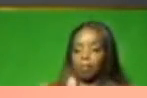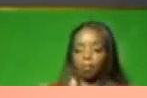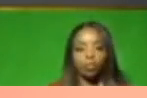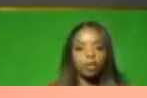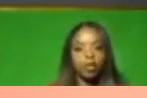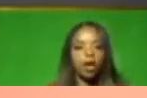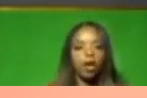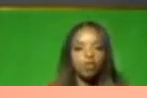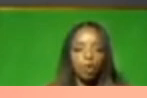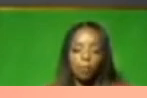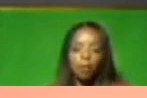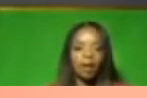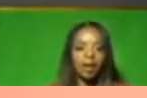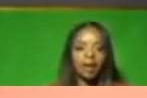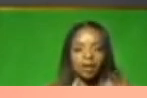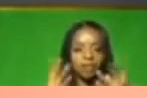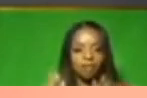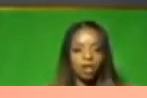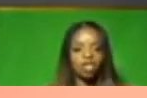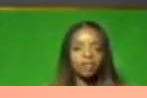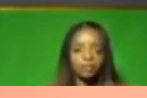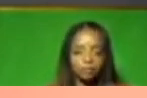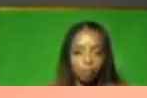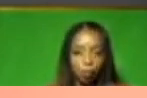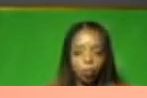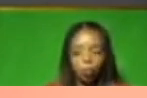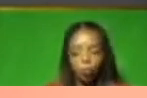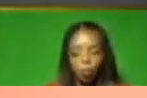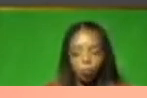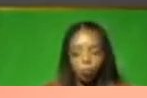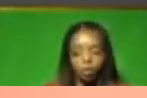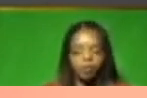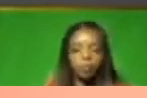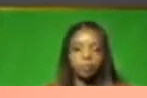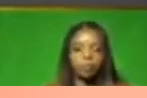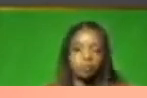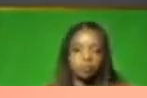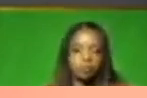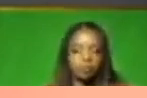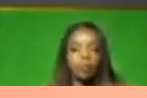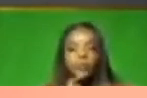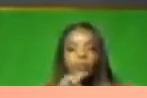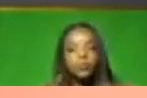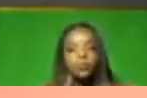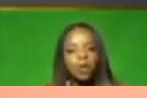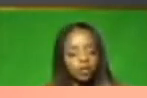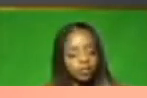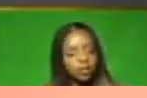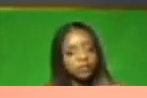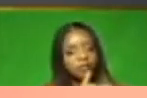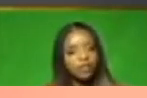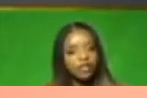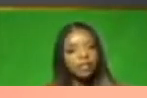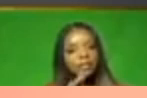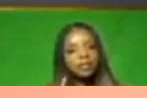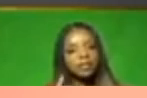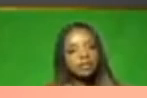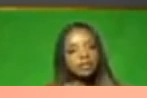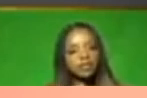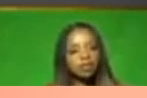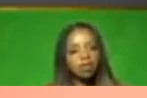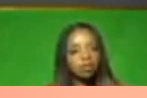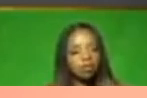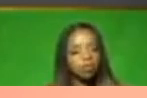financing of infrastructure, using the fiscus to leverage additional funding from the